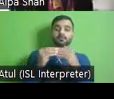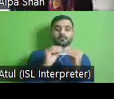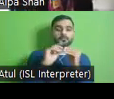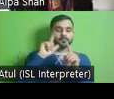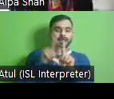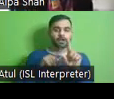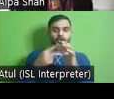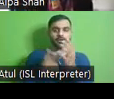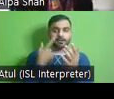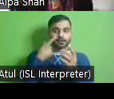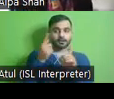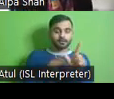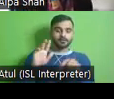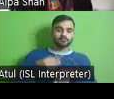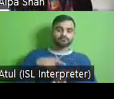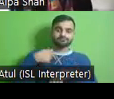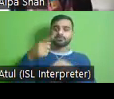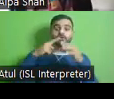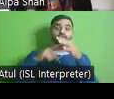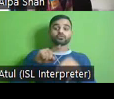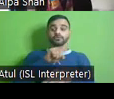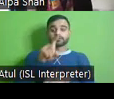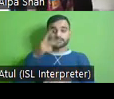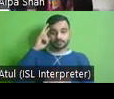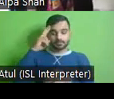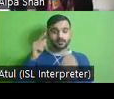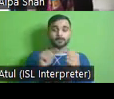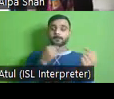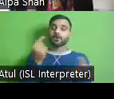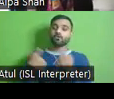wants to see the kind of longer version of this political argument,